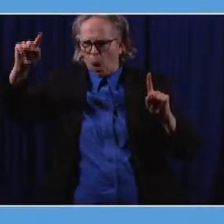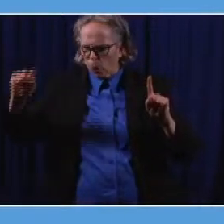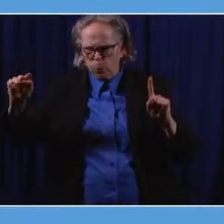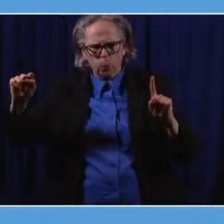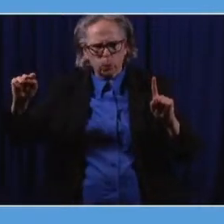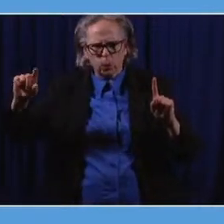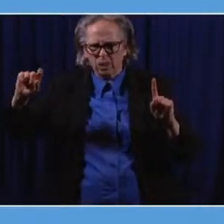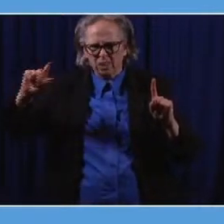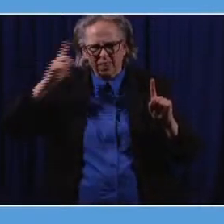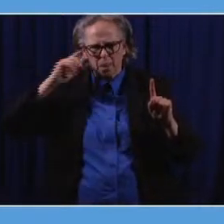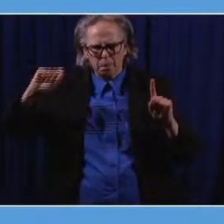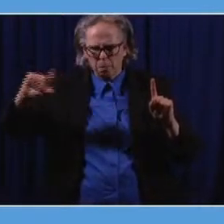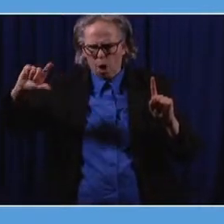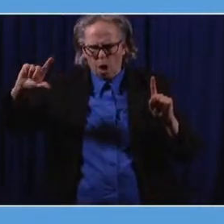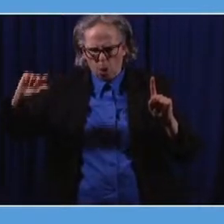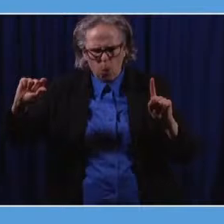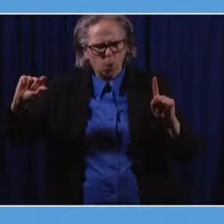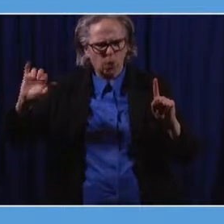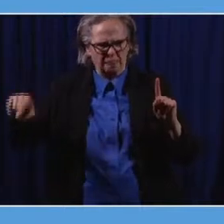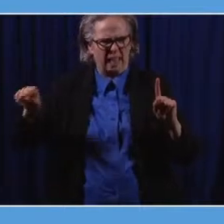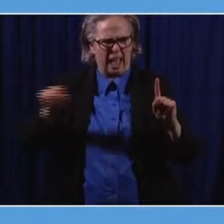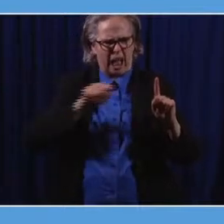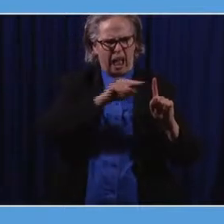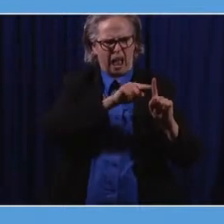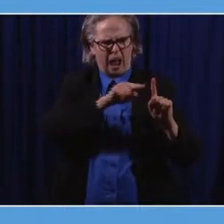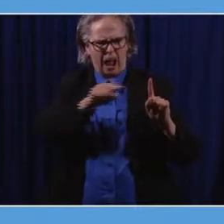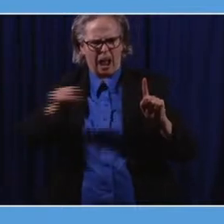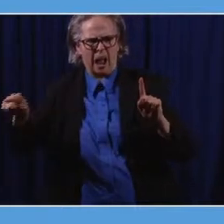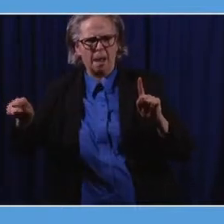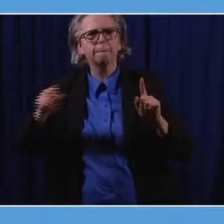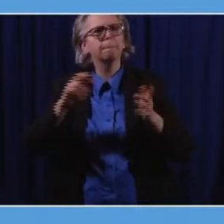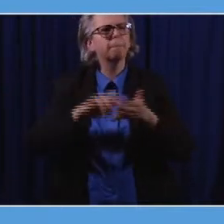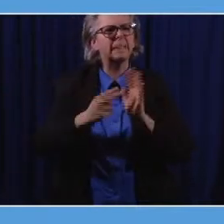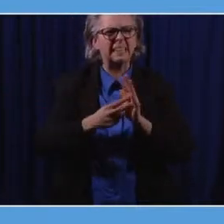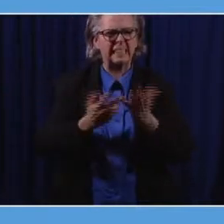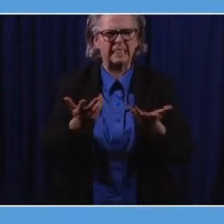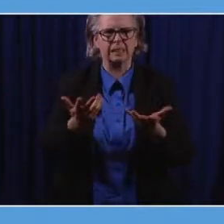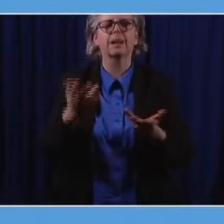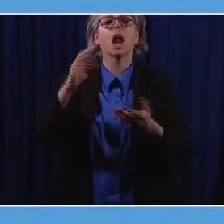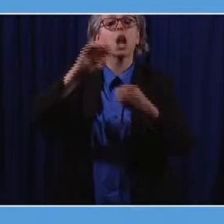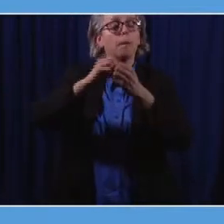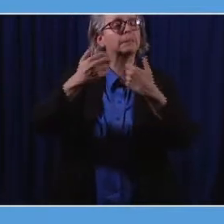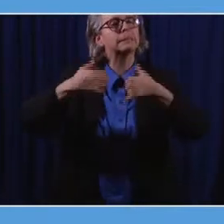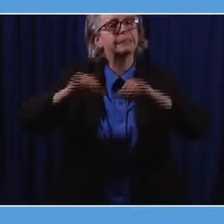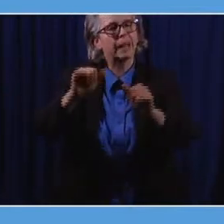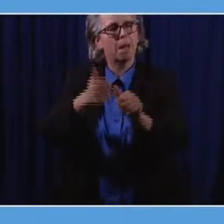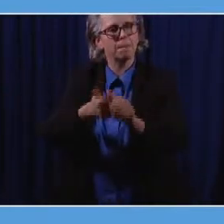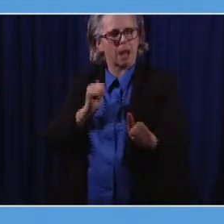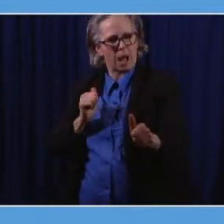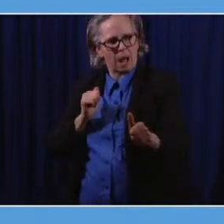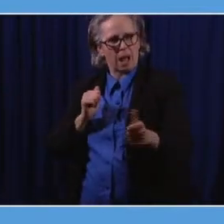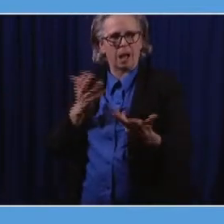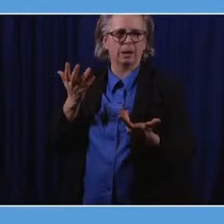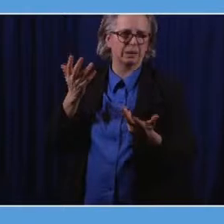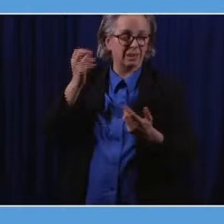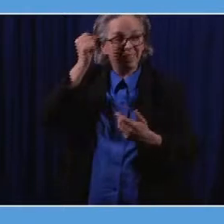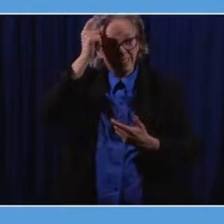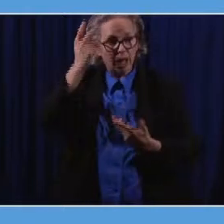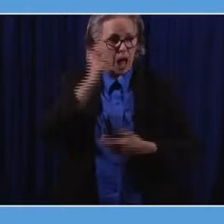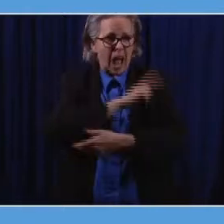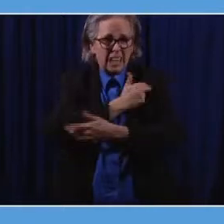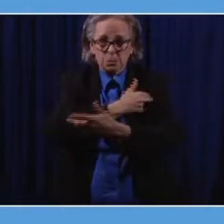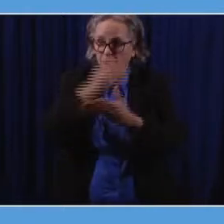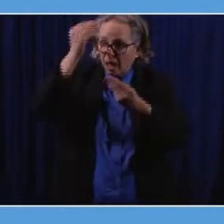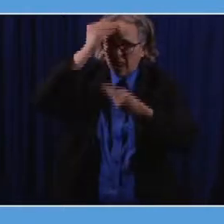These data fills in late sometimes. So we might get information today that might indicate back here or might